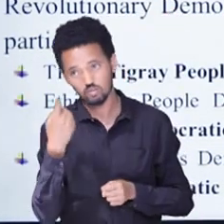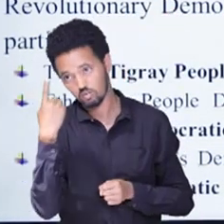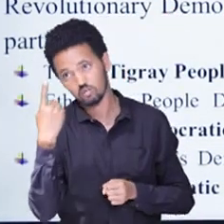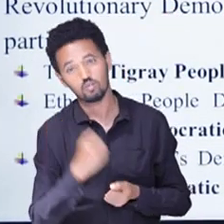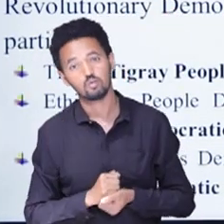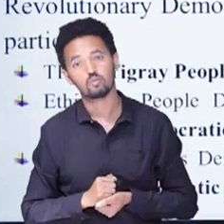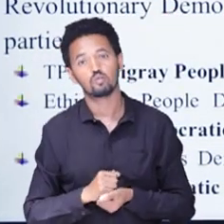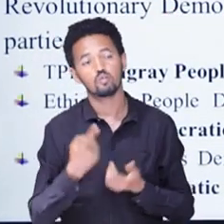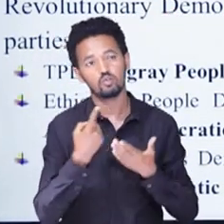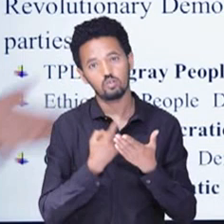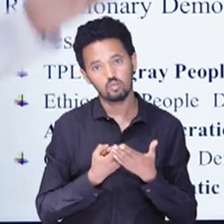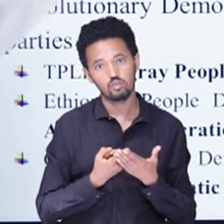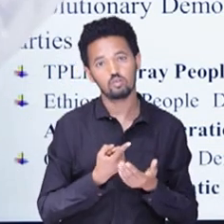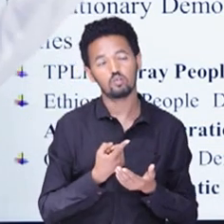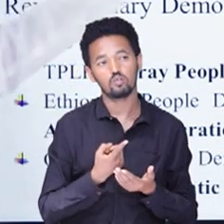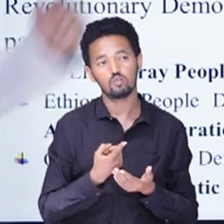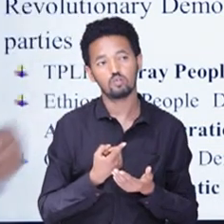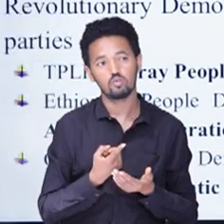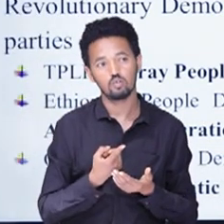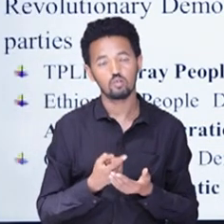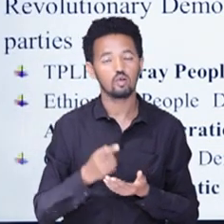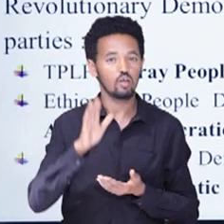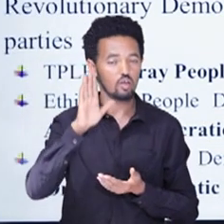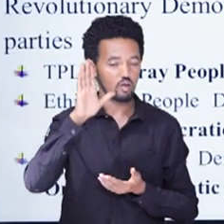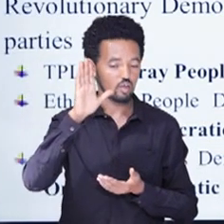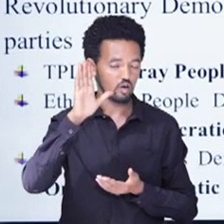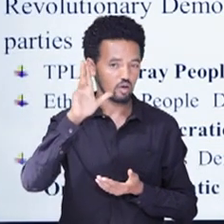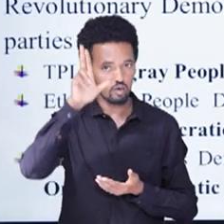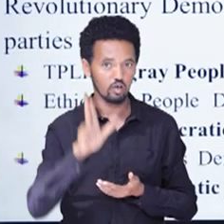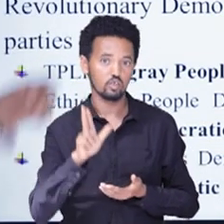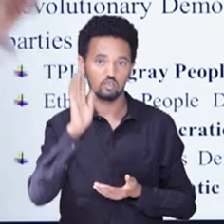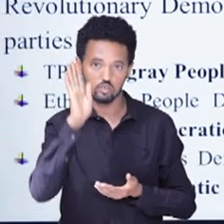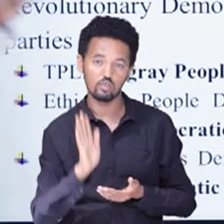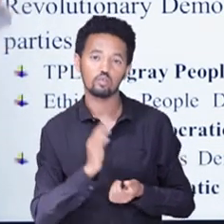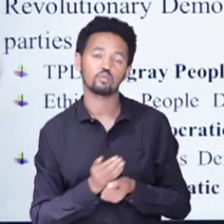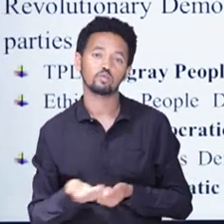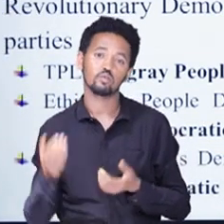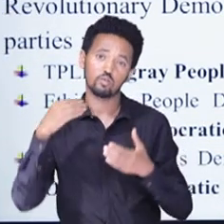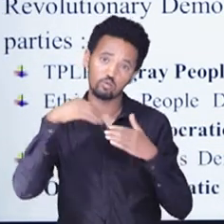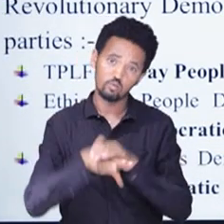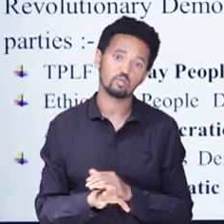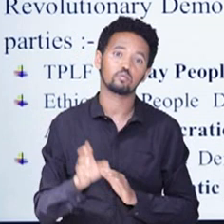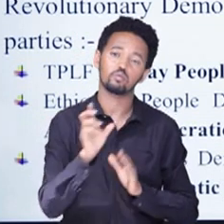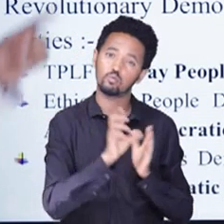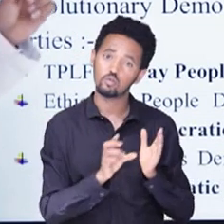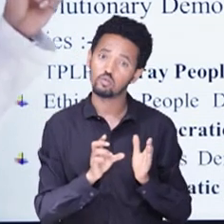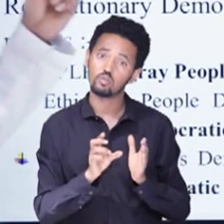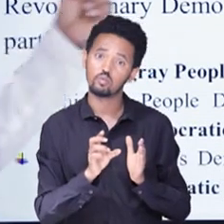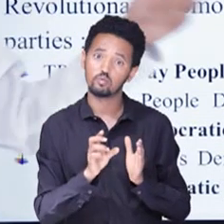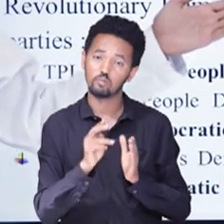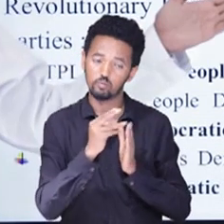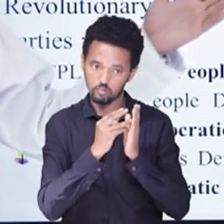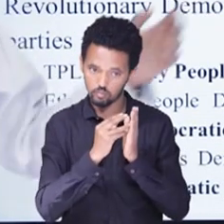after Perestroika and Glasnost, Russia stopped support to the other state. On March 1990,